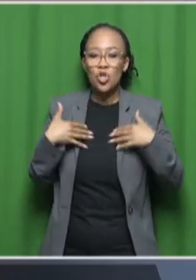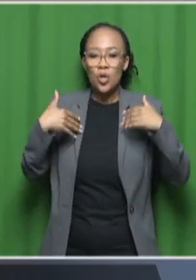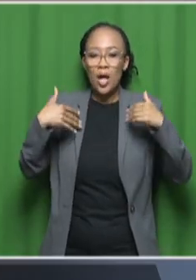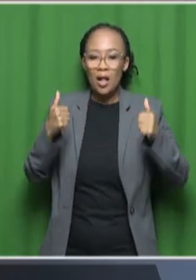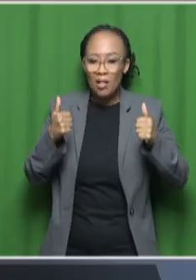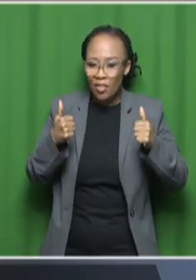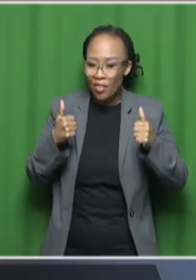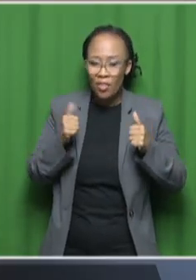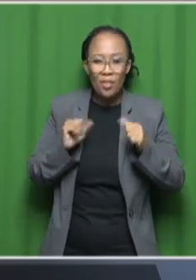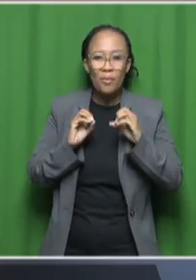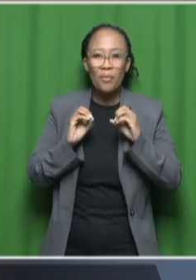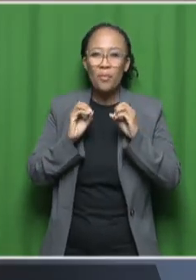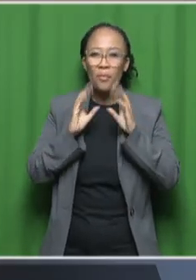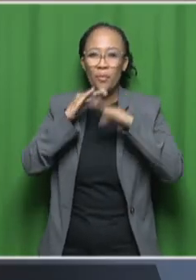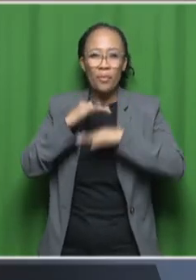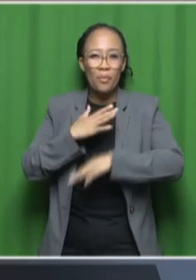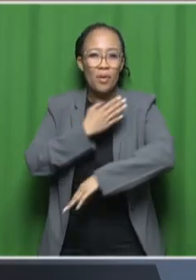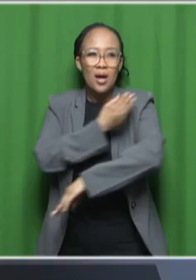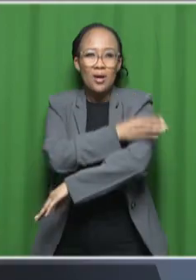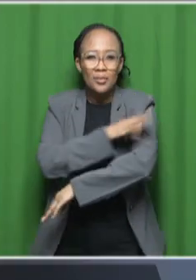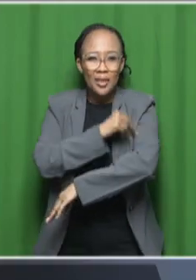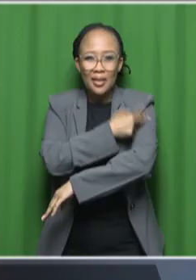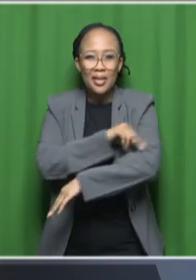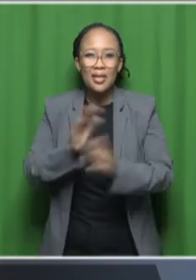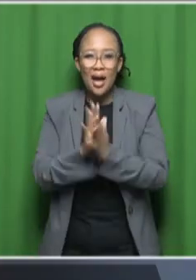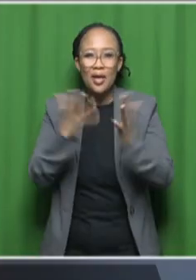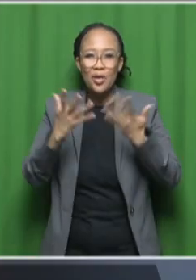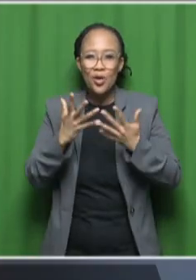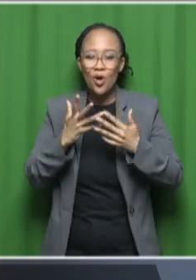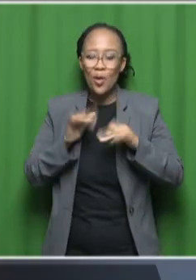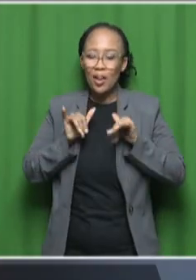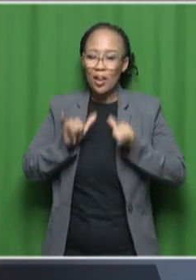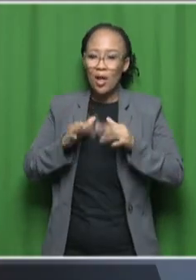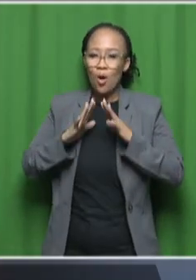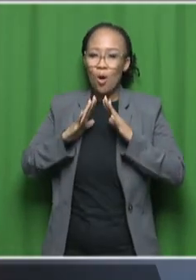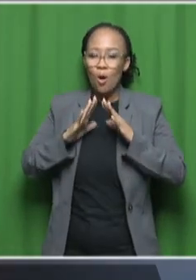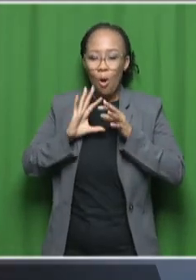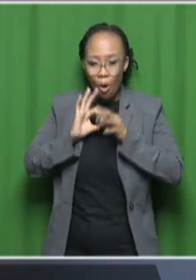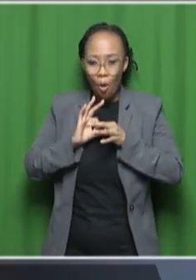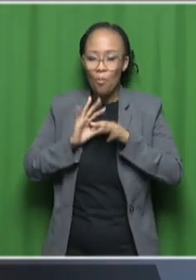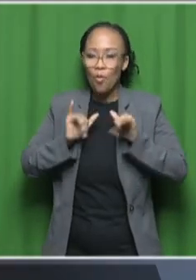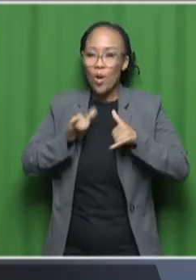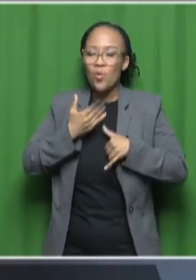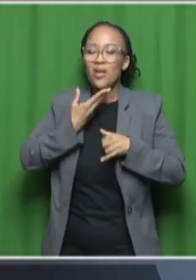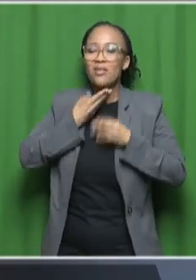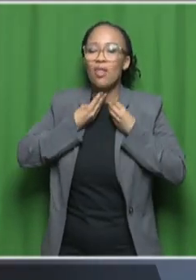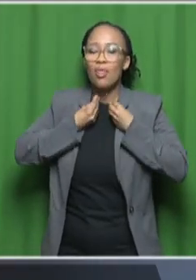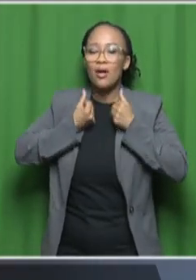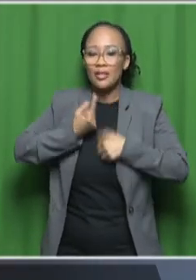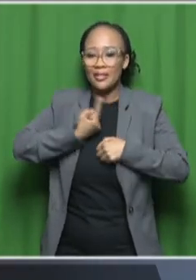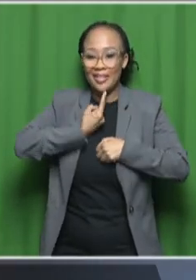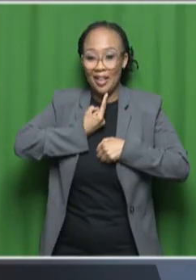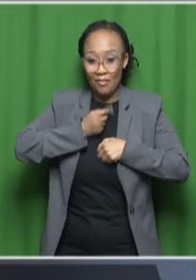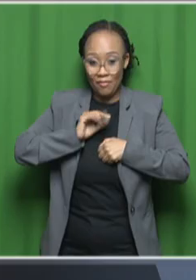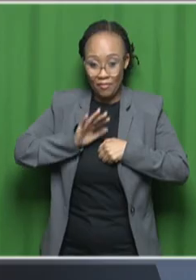heal on its own. And not all streptococcus throat infections will cause severe illness that will